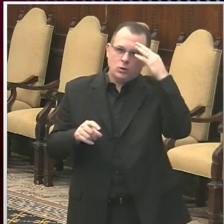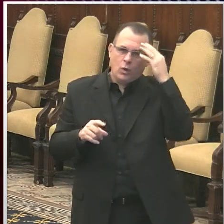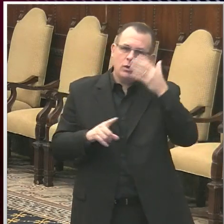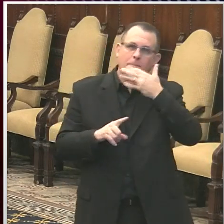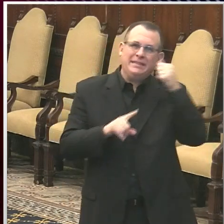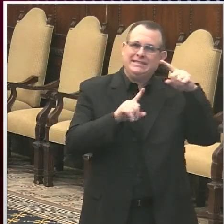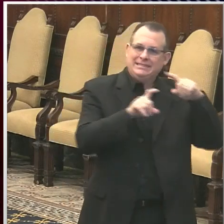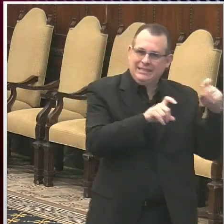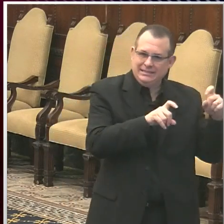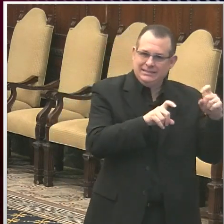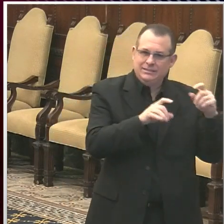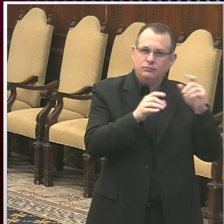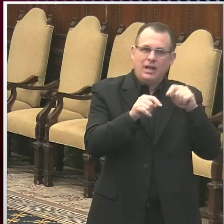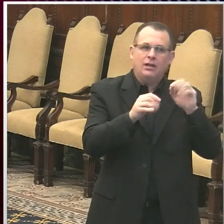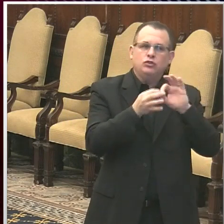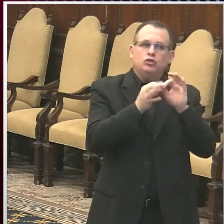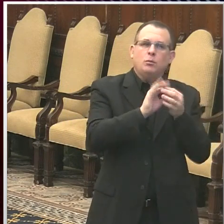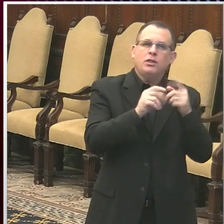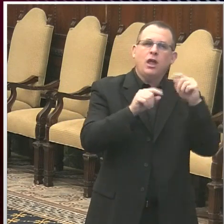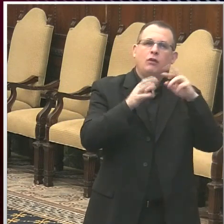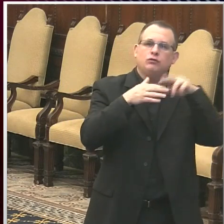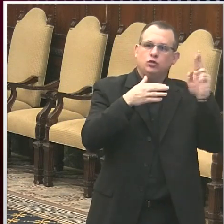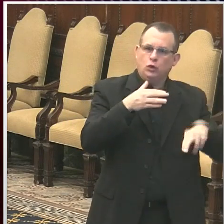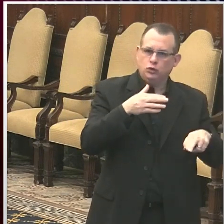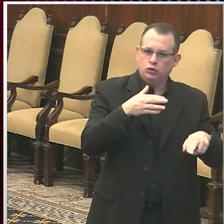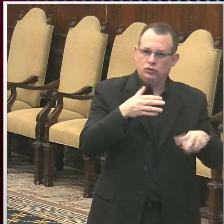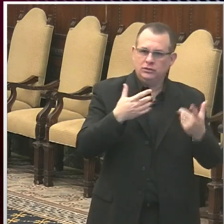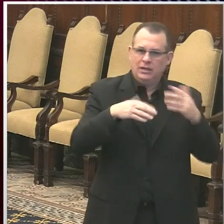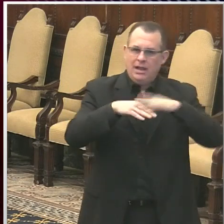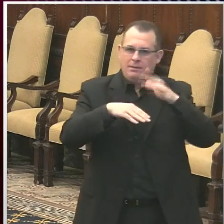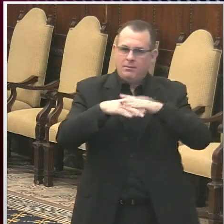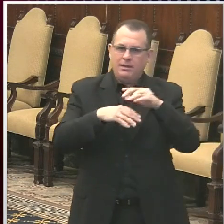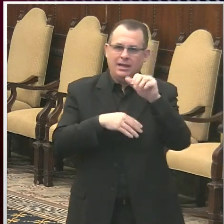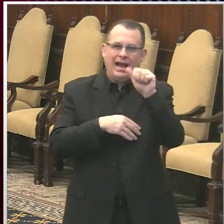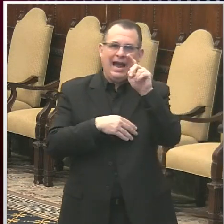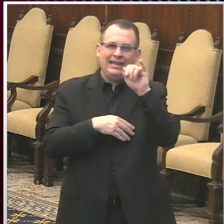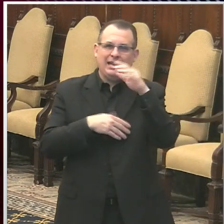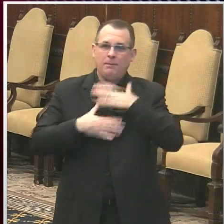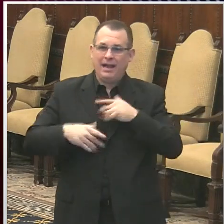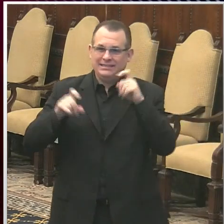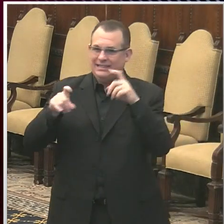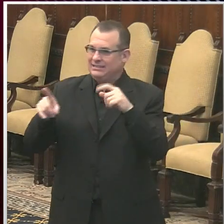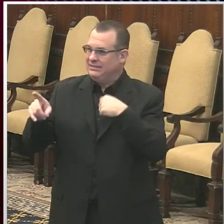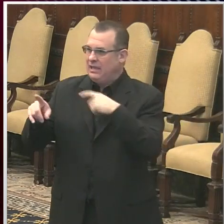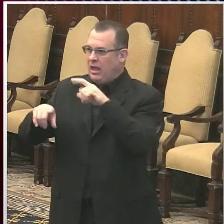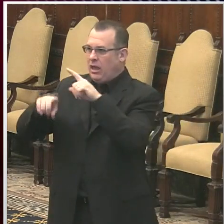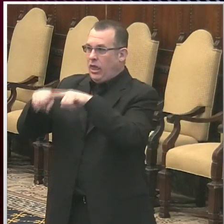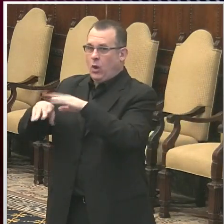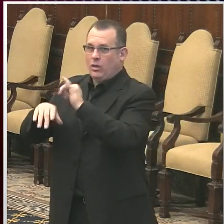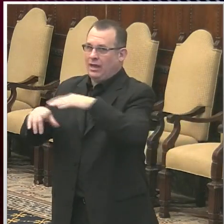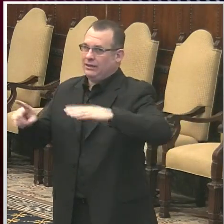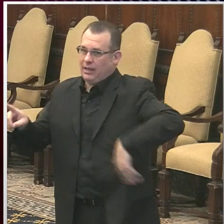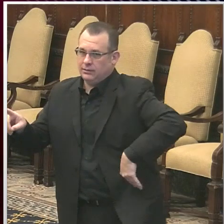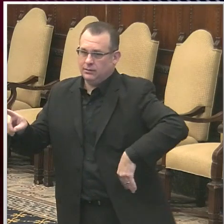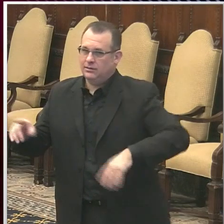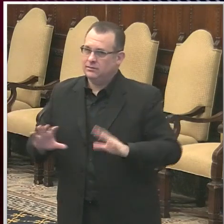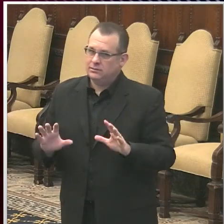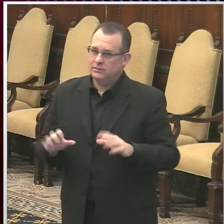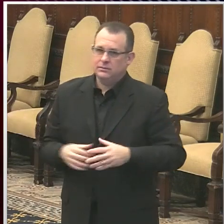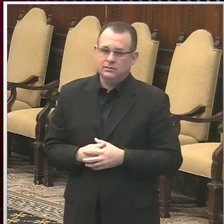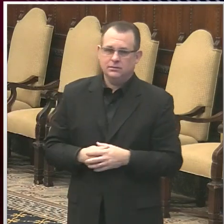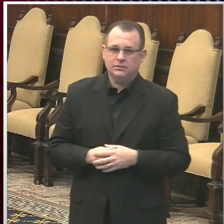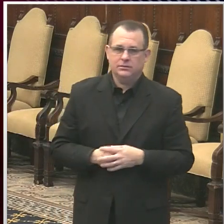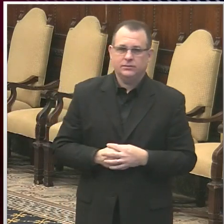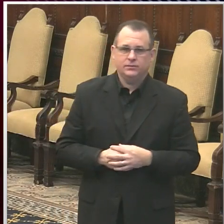individual basis. Okay. Now, do you have any? So you're gonna like, what is the idea? Like, what's the